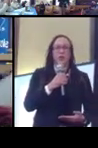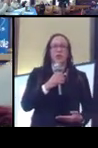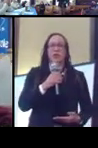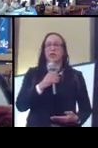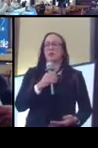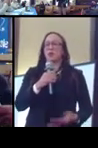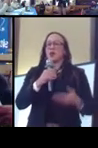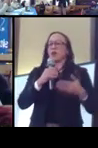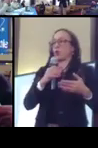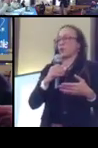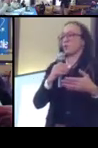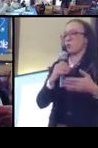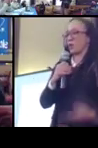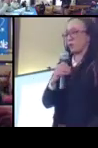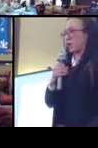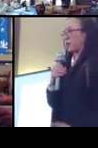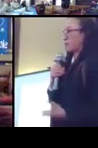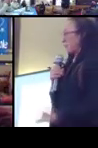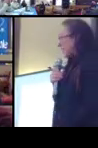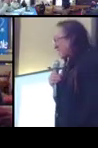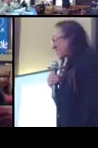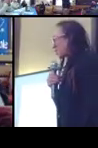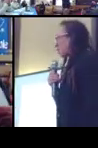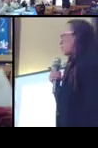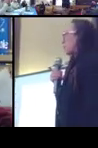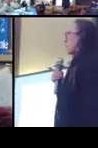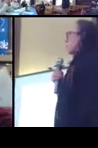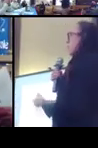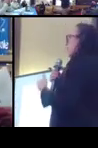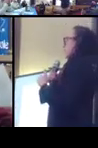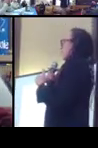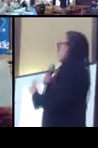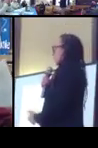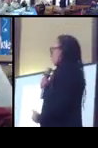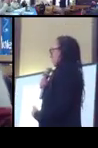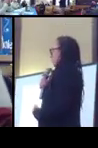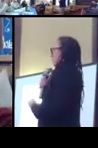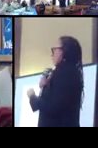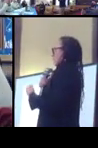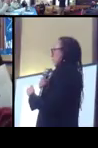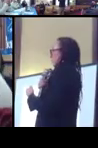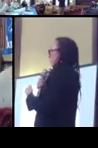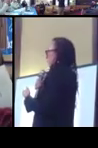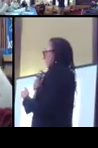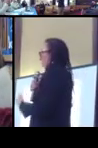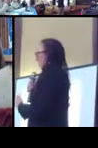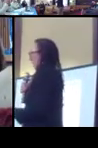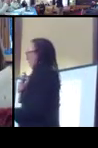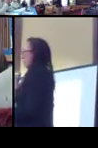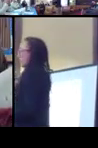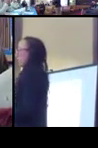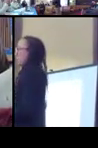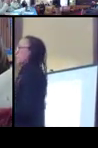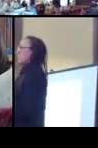community needs were at the time, of course, what the funding and financing concerns were, and it was meant to be a